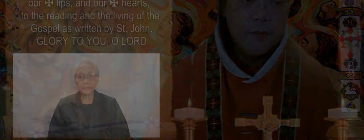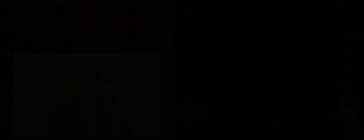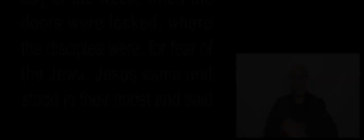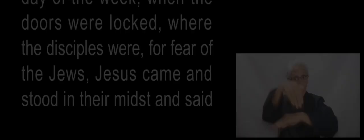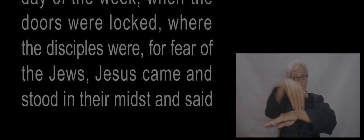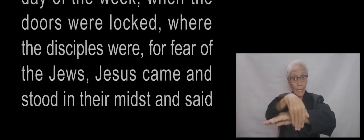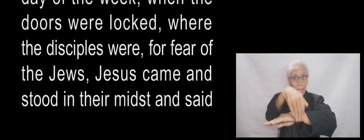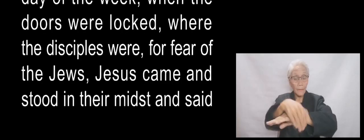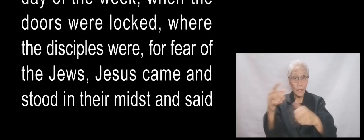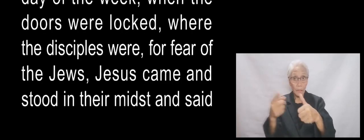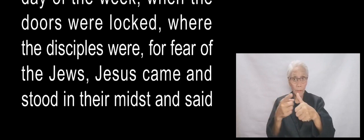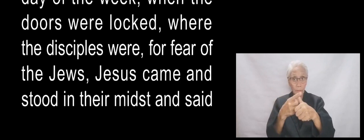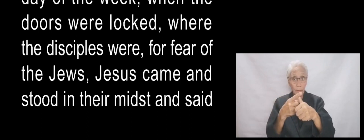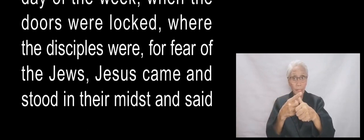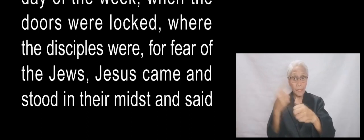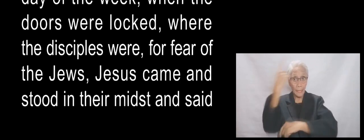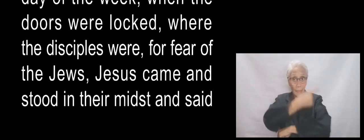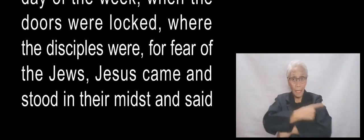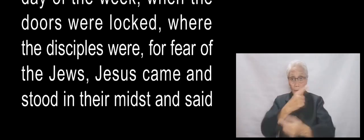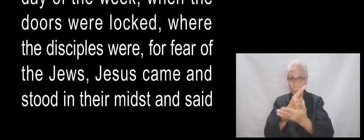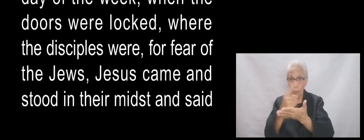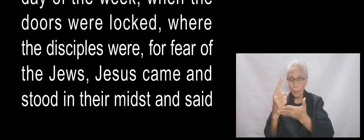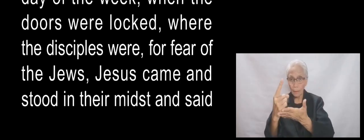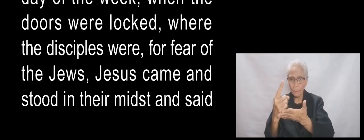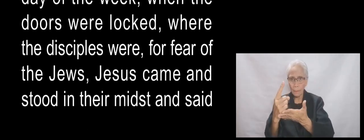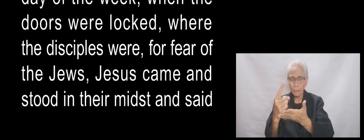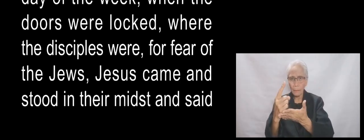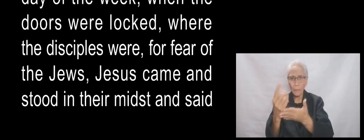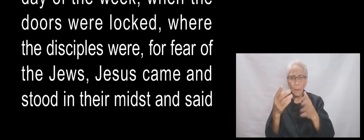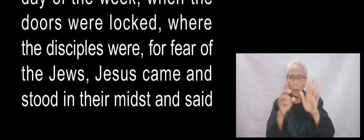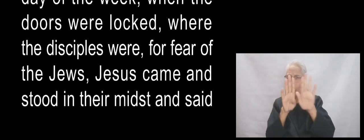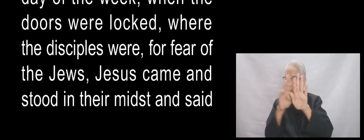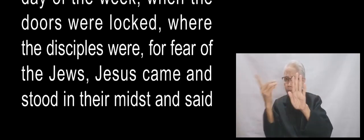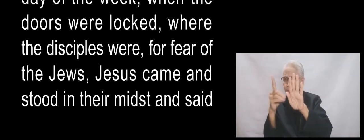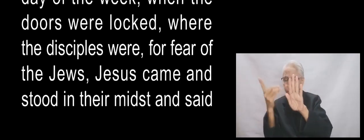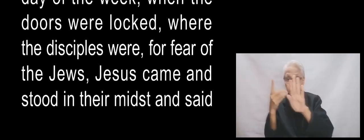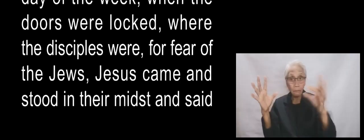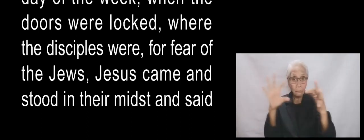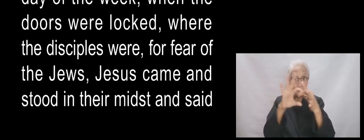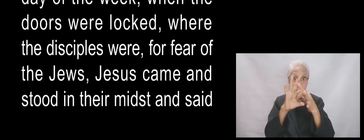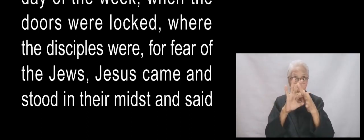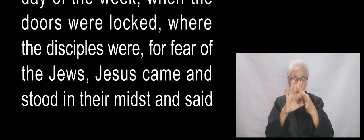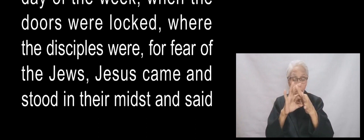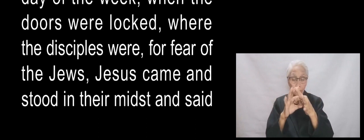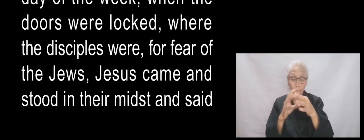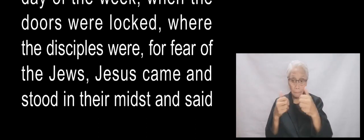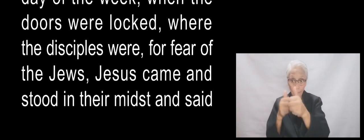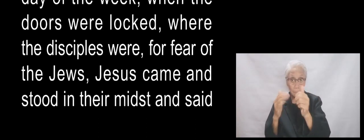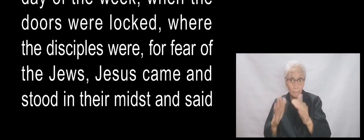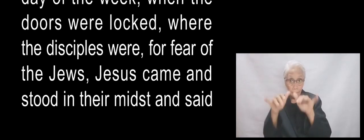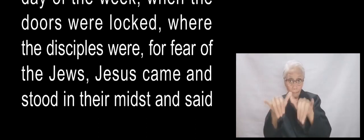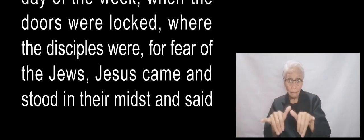Lord. On the evening of that first day of the week, when the doors were locked where